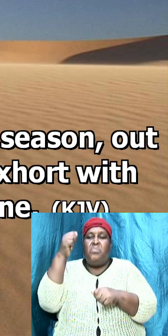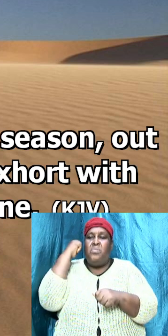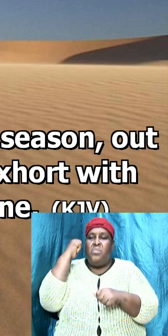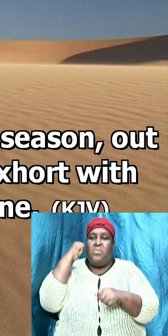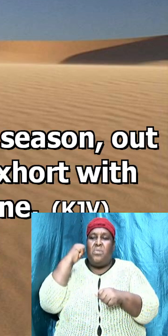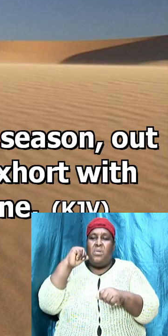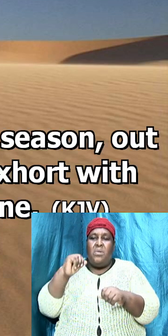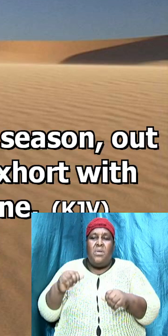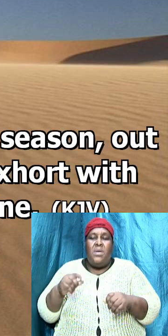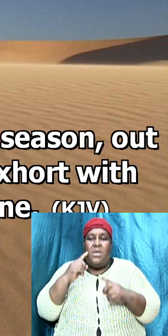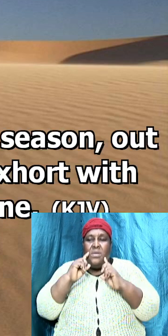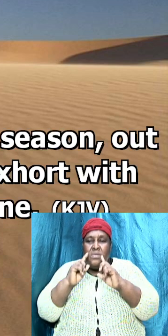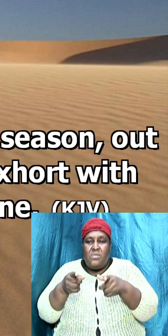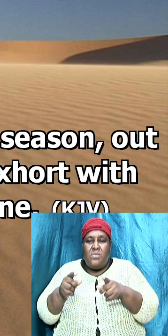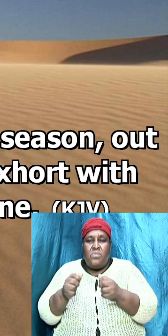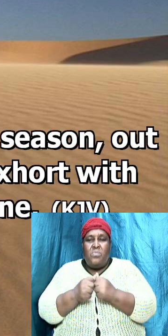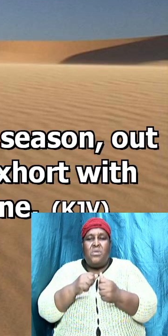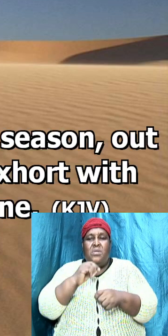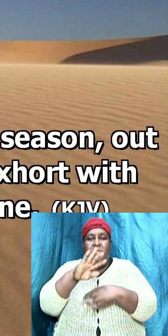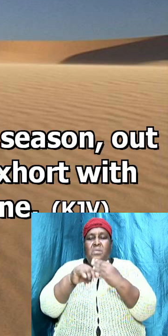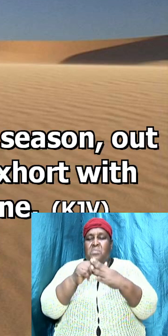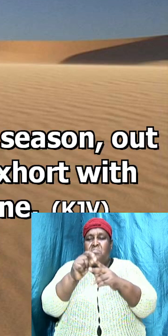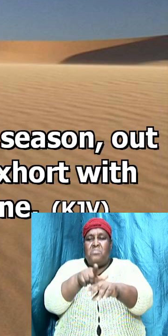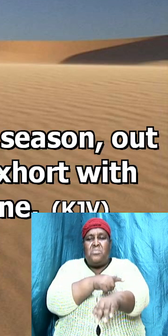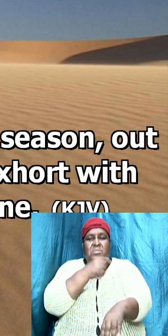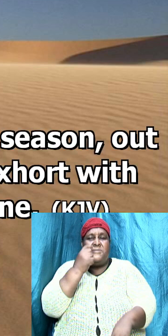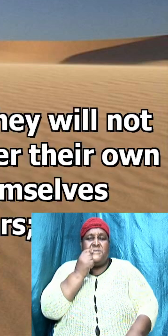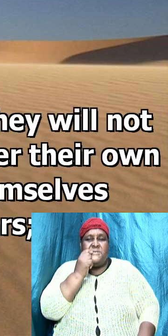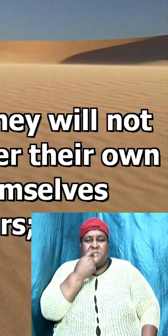with all long-suffering and doctrine.